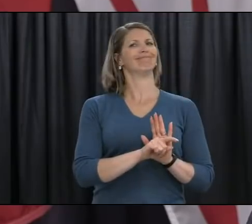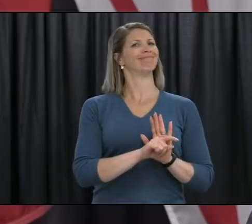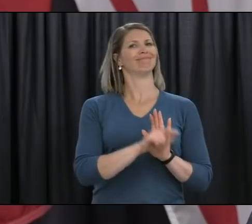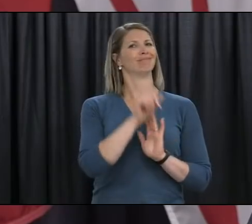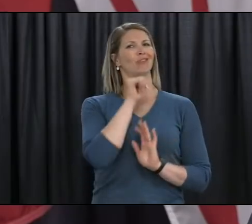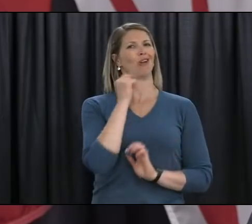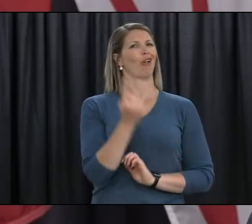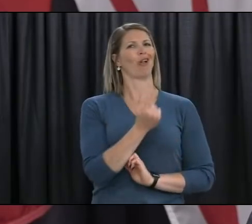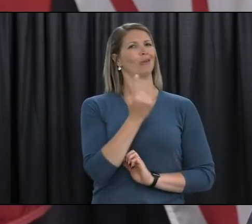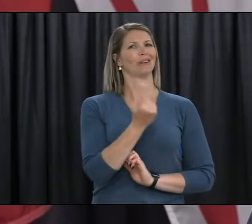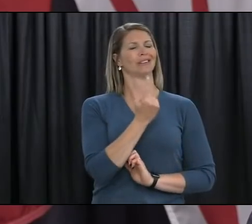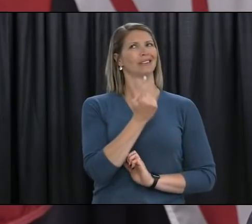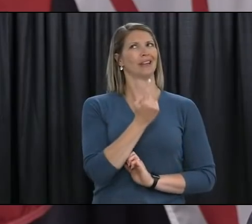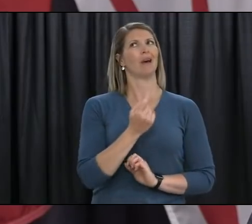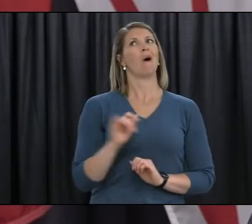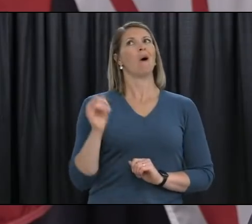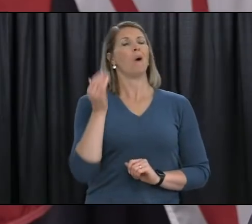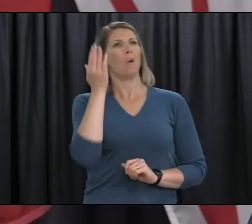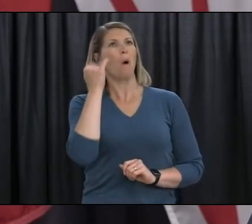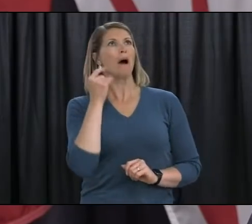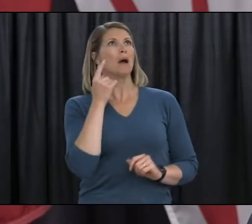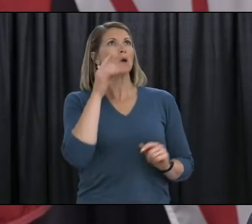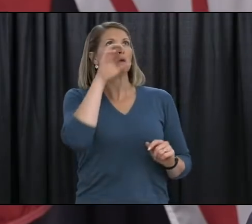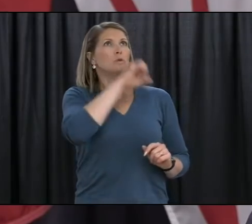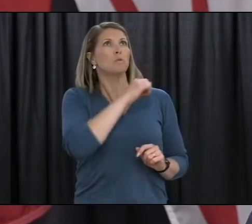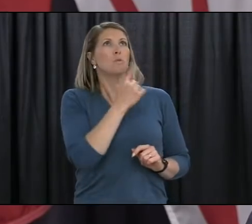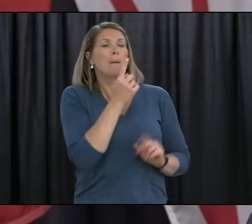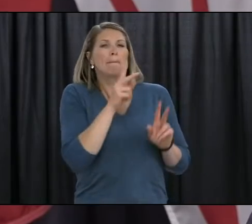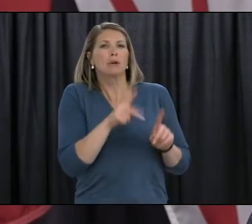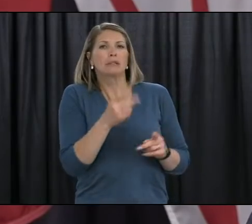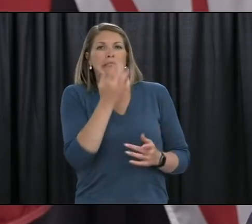a question that's been on the minds of many people in the province.